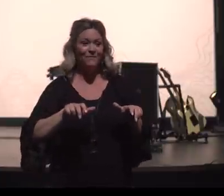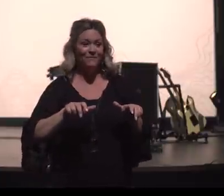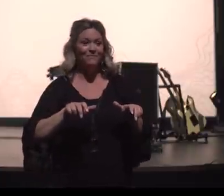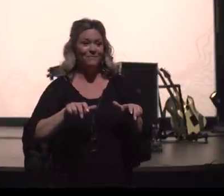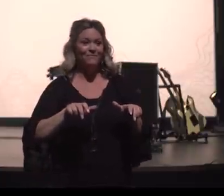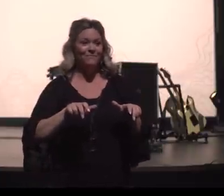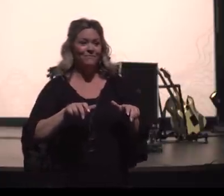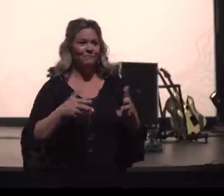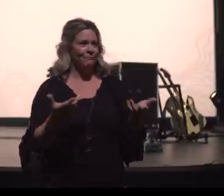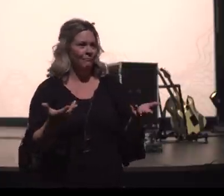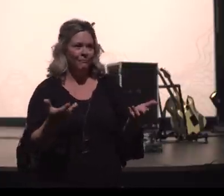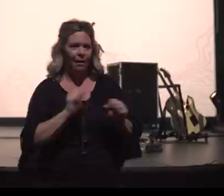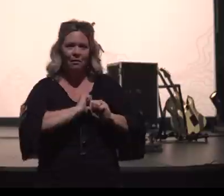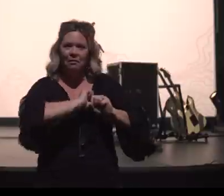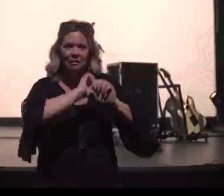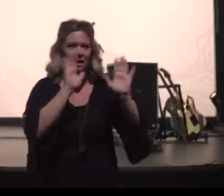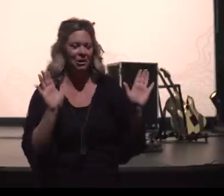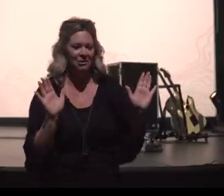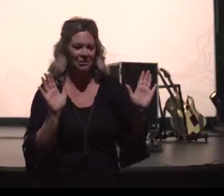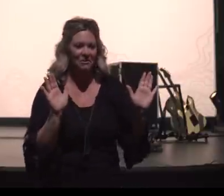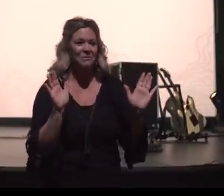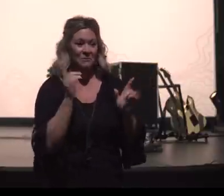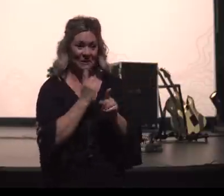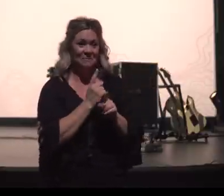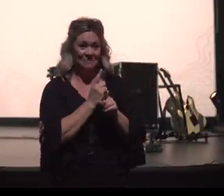Could it be any clearer?